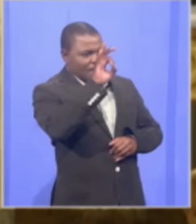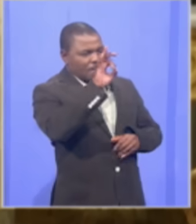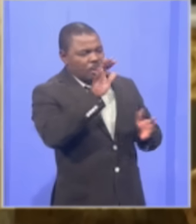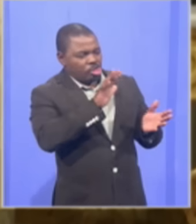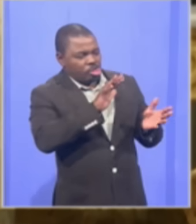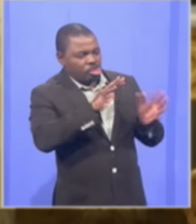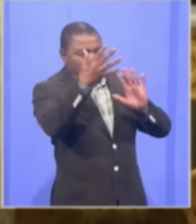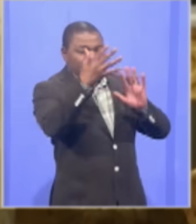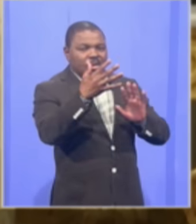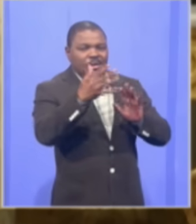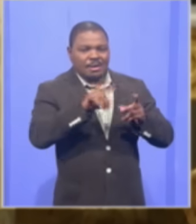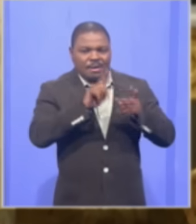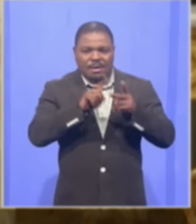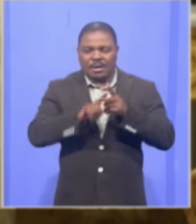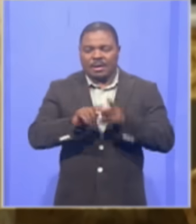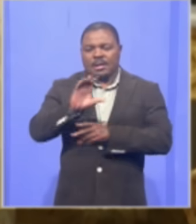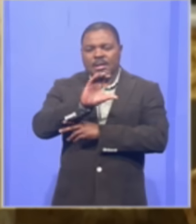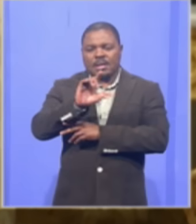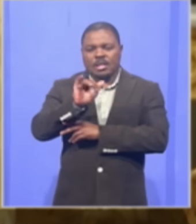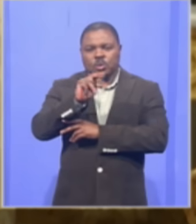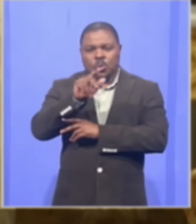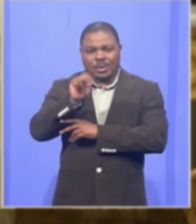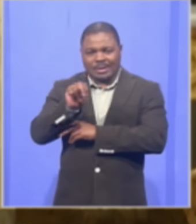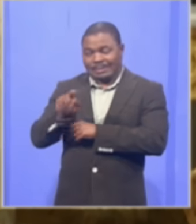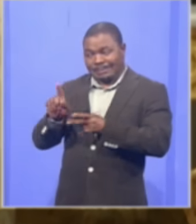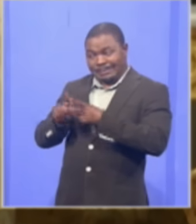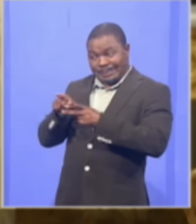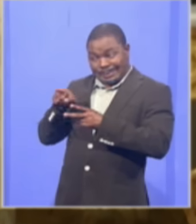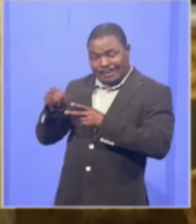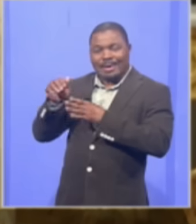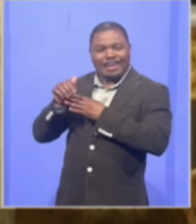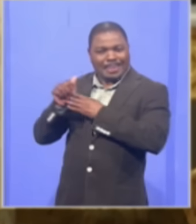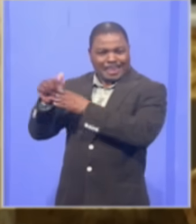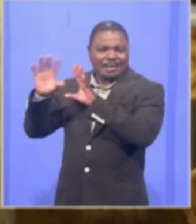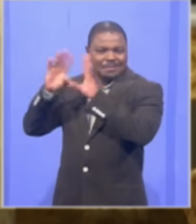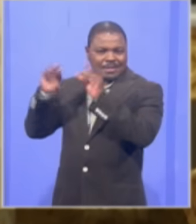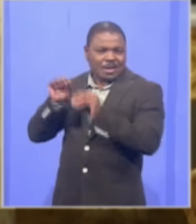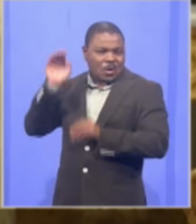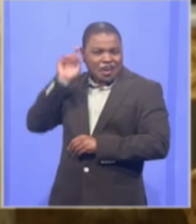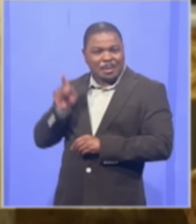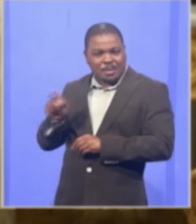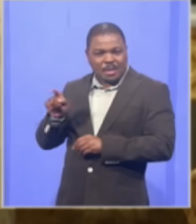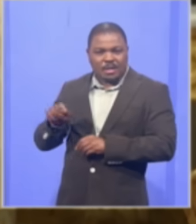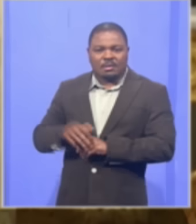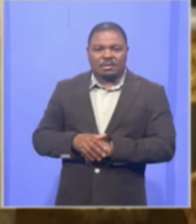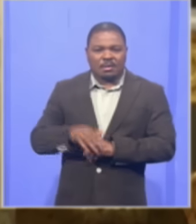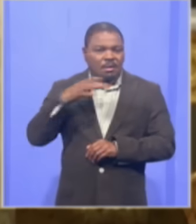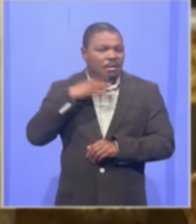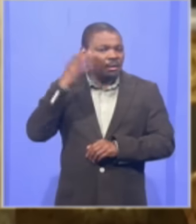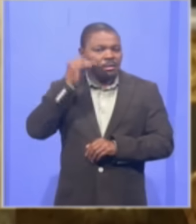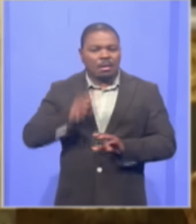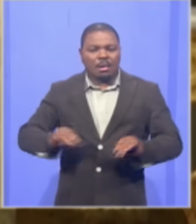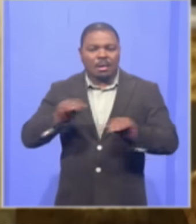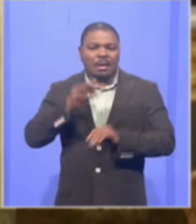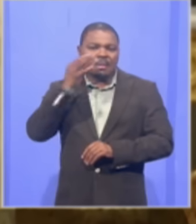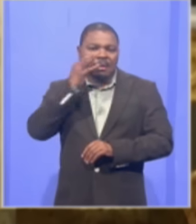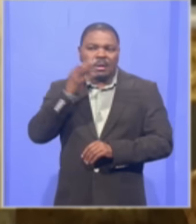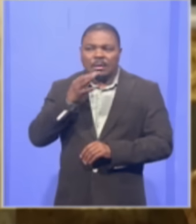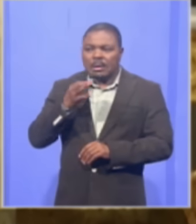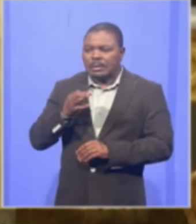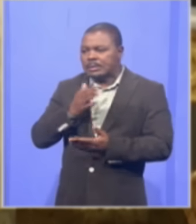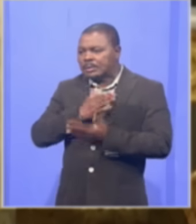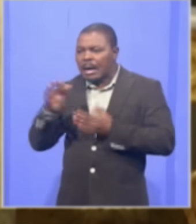Hillary Clinton, with all these other people, but Obama headed it up. And, I get a kick when I hear everyone talks about people I never even heard